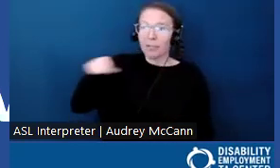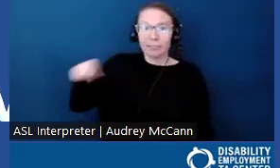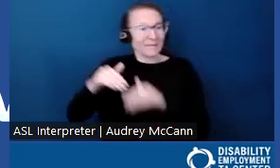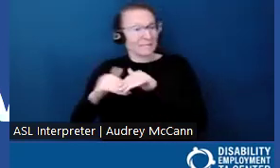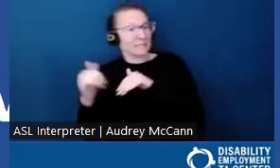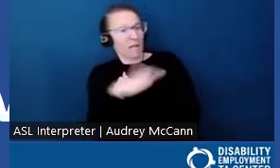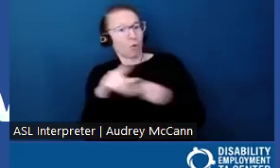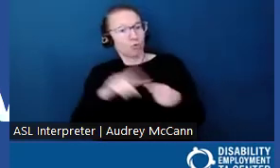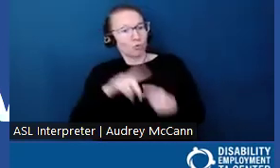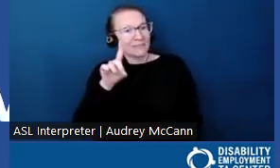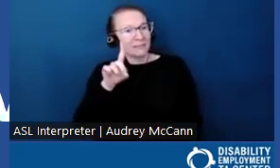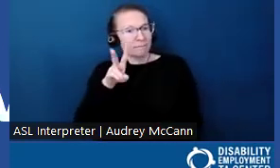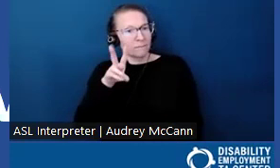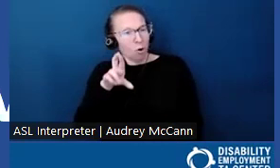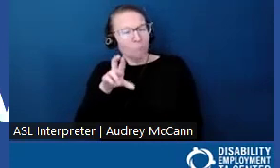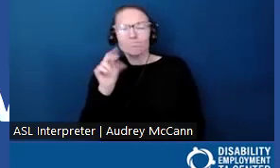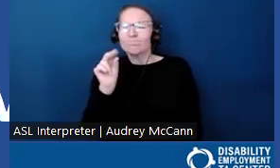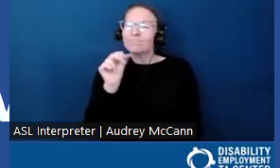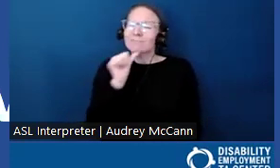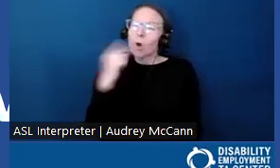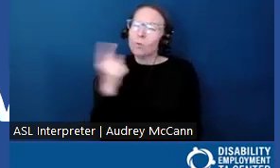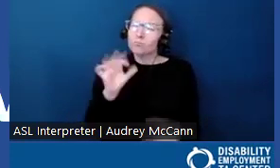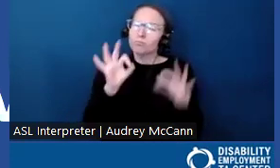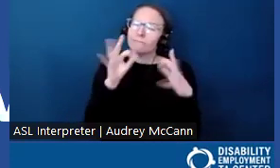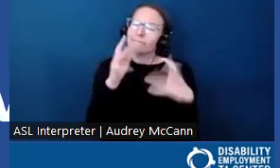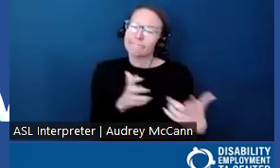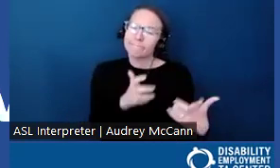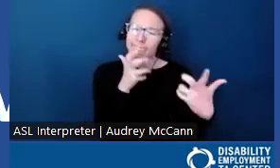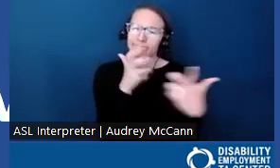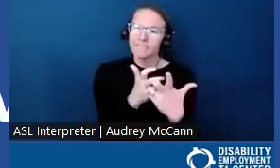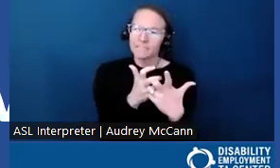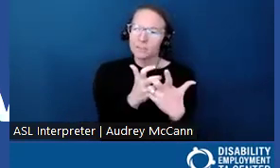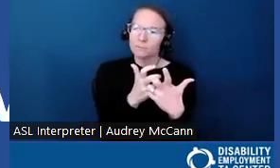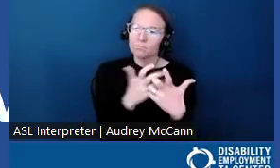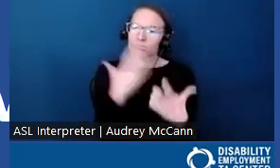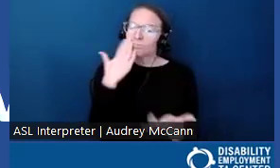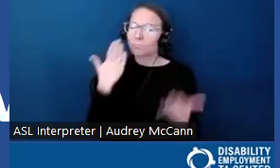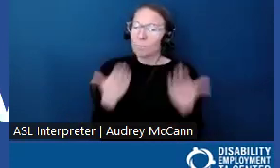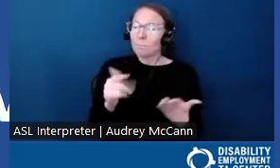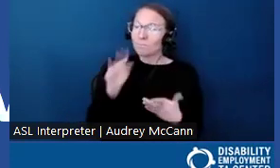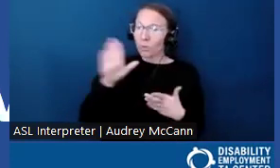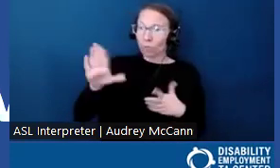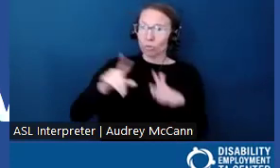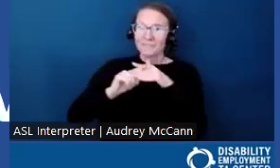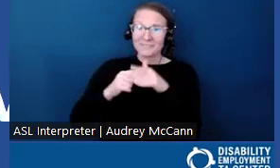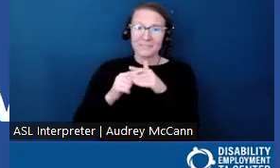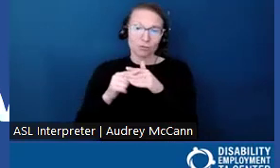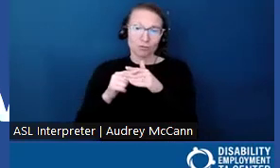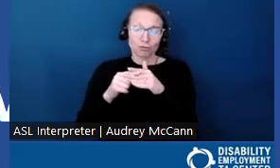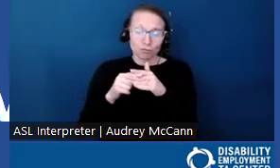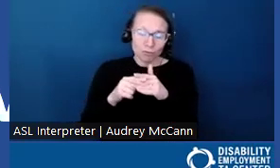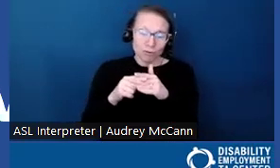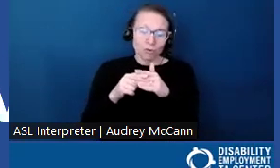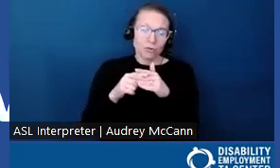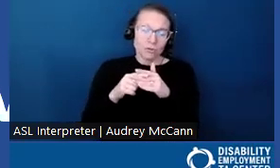DVR, because it's not always a perfect fit for everybody, especially maybe at their initial phase of inquiring